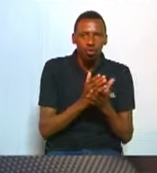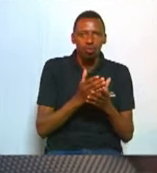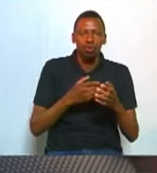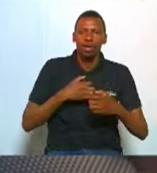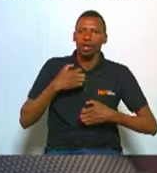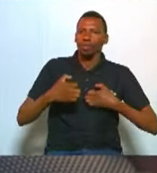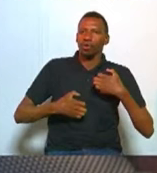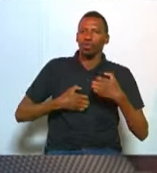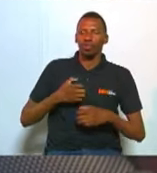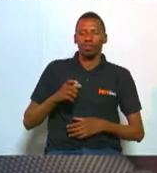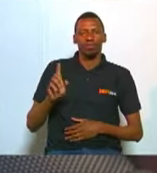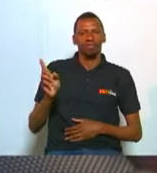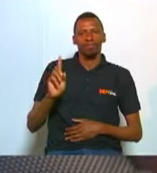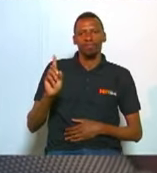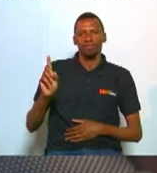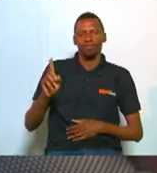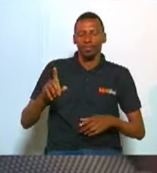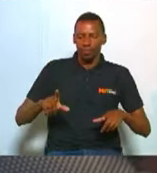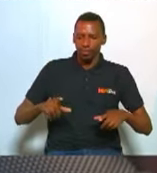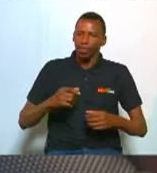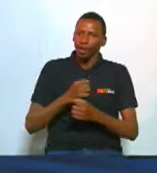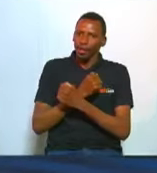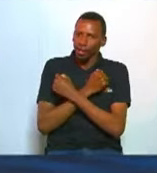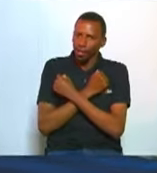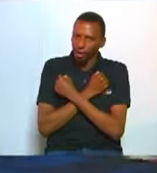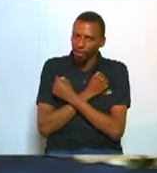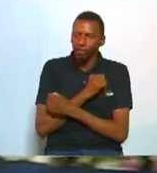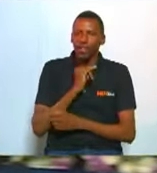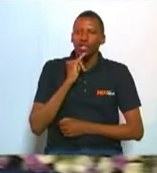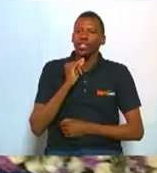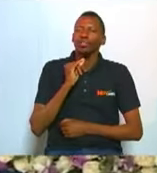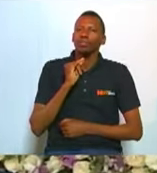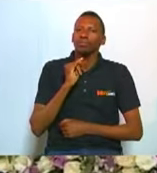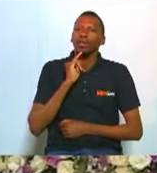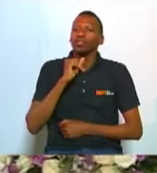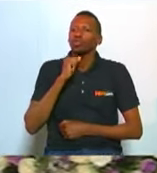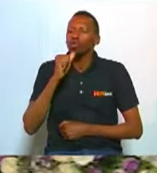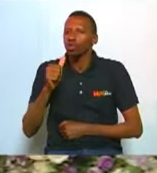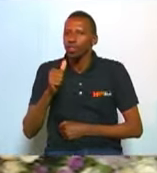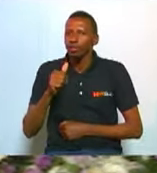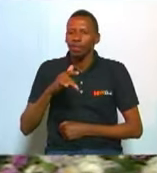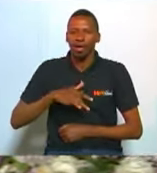Love is not a feeling. Love is knowledge.